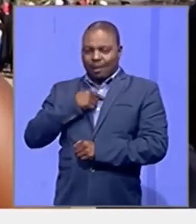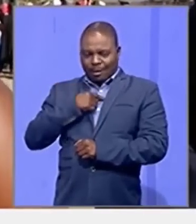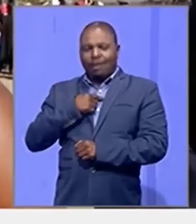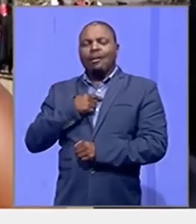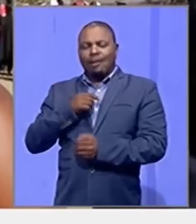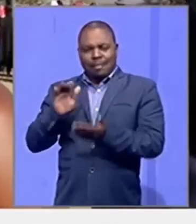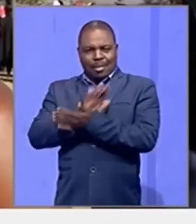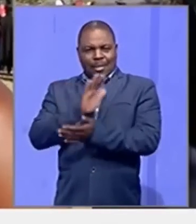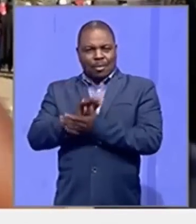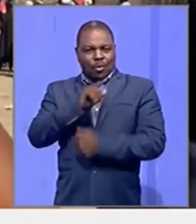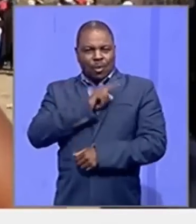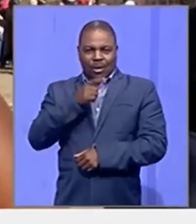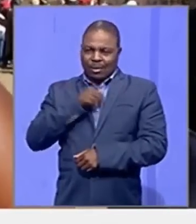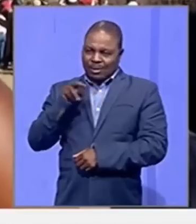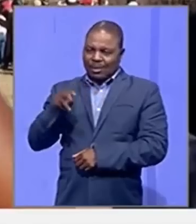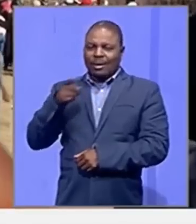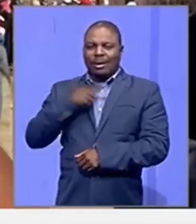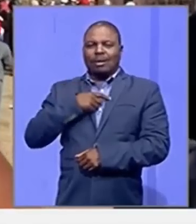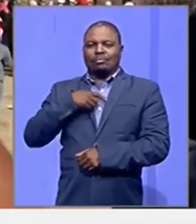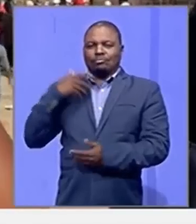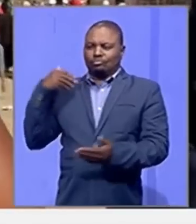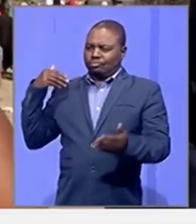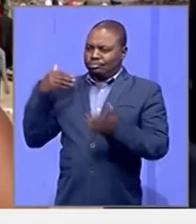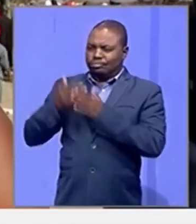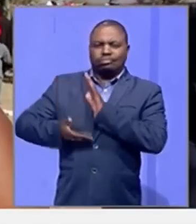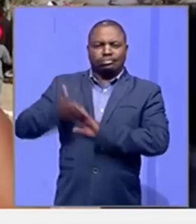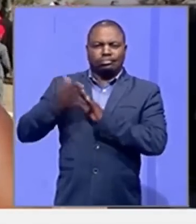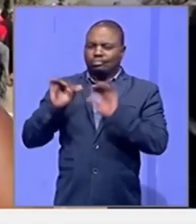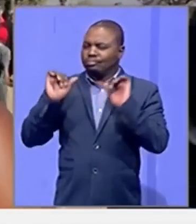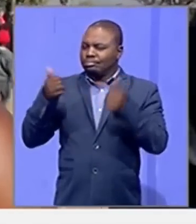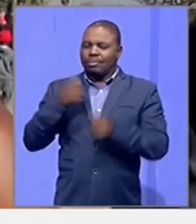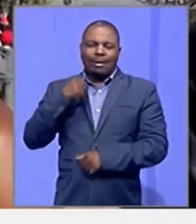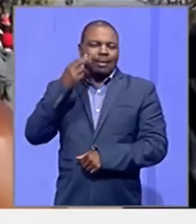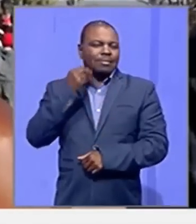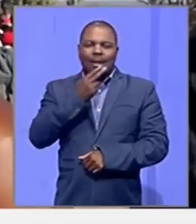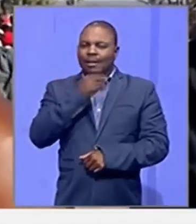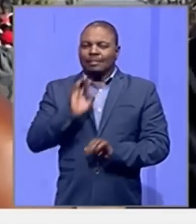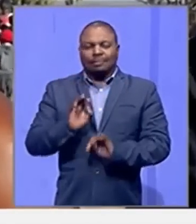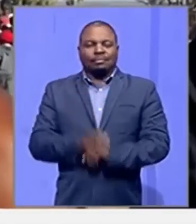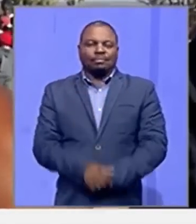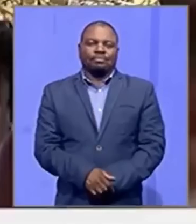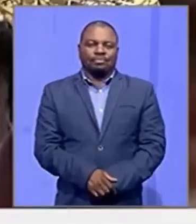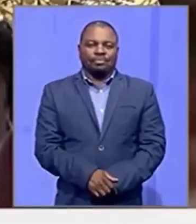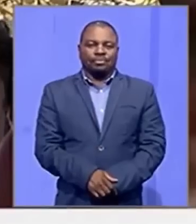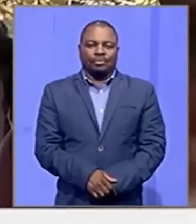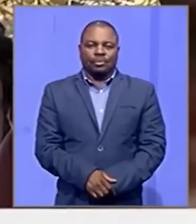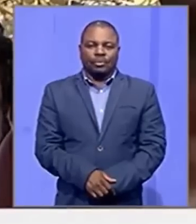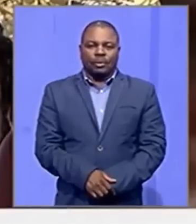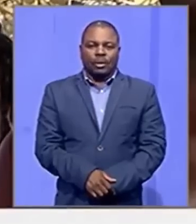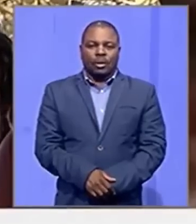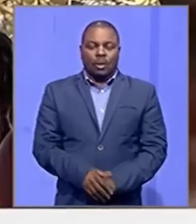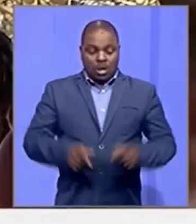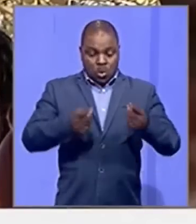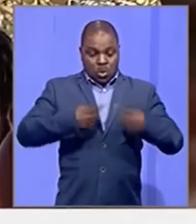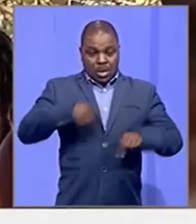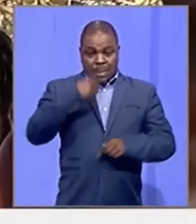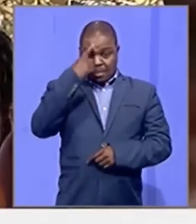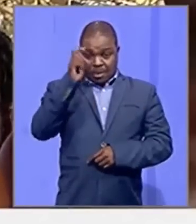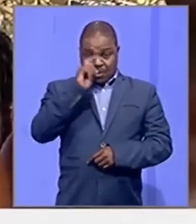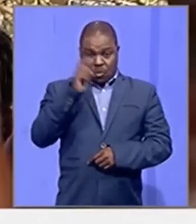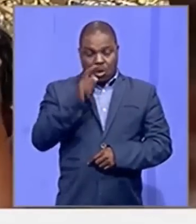nice. My journey was nice. Was very good, my journey. Rena re dumela re ngwana sonetse